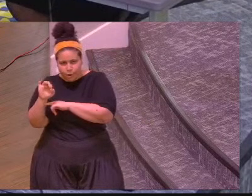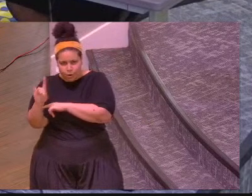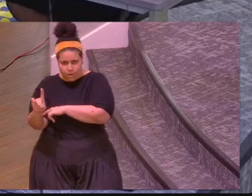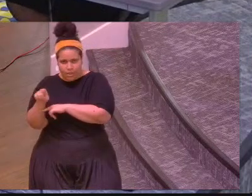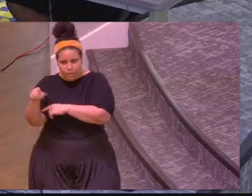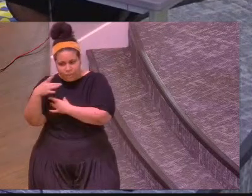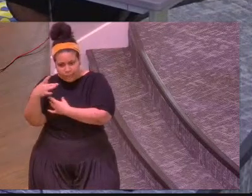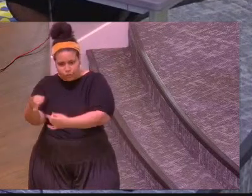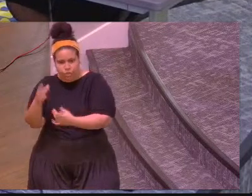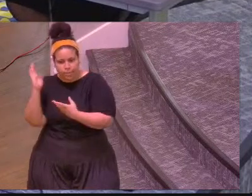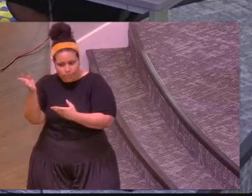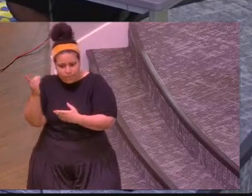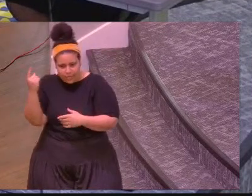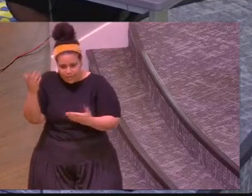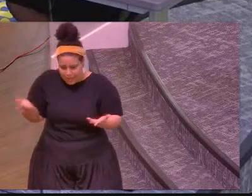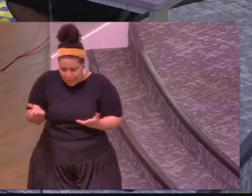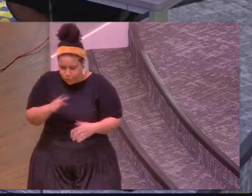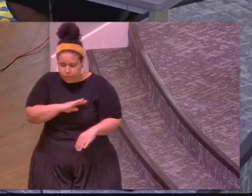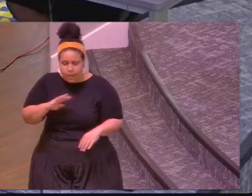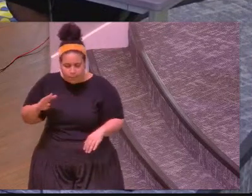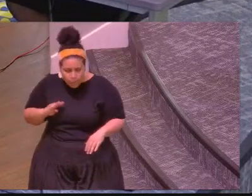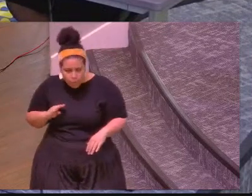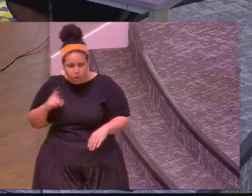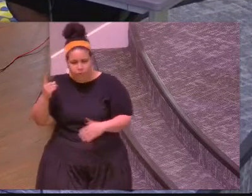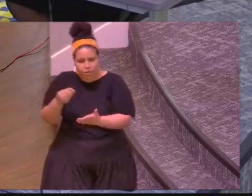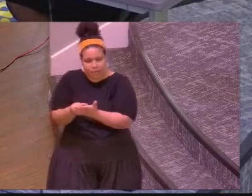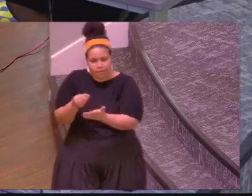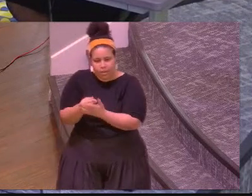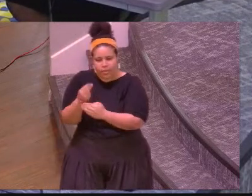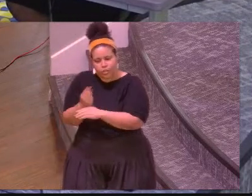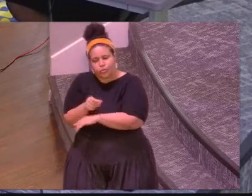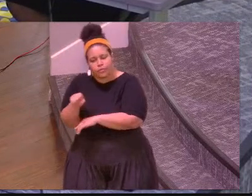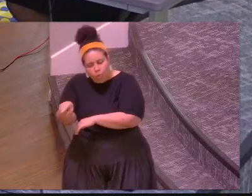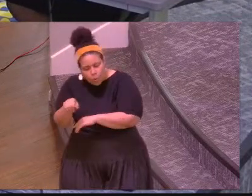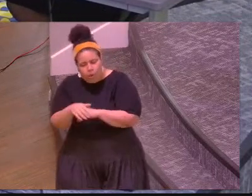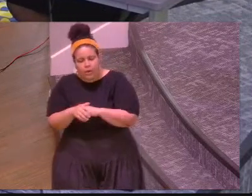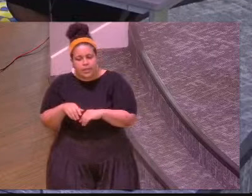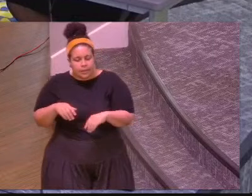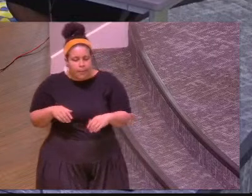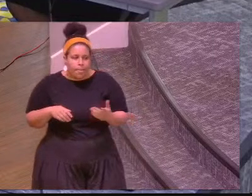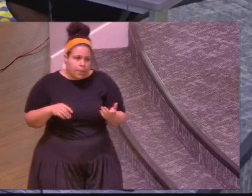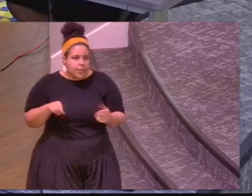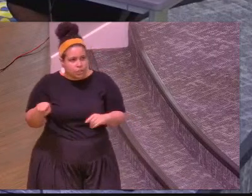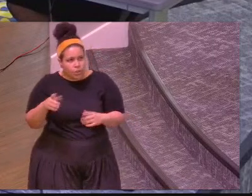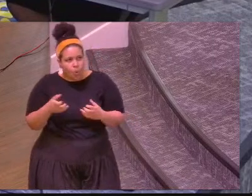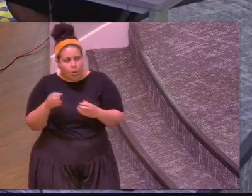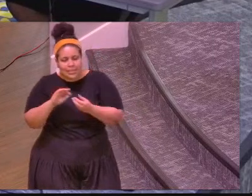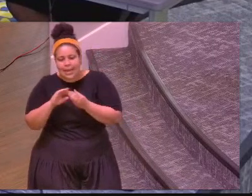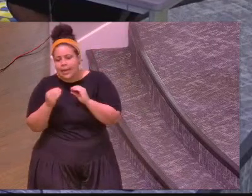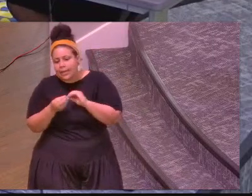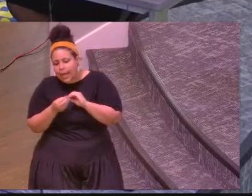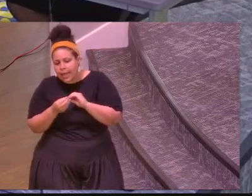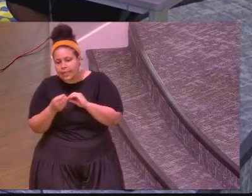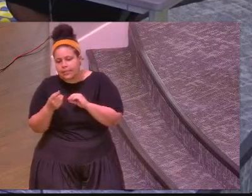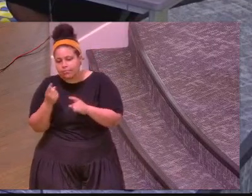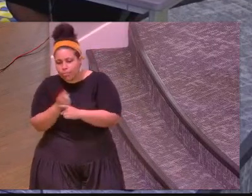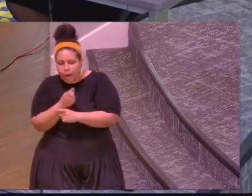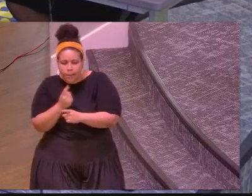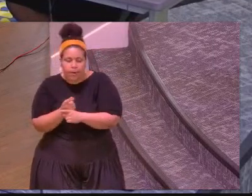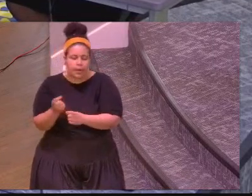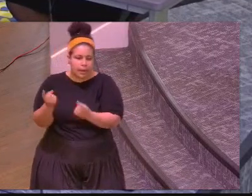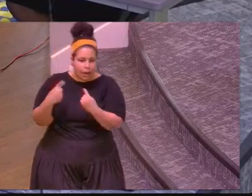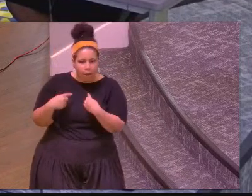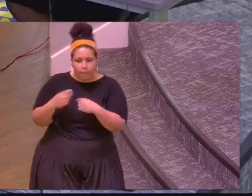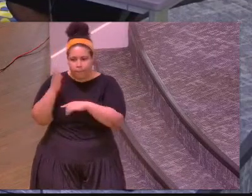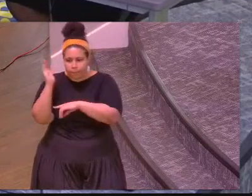to the board on kind of what the funding has been utilized for. She's just wanting dates that will be most appropriate for her to present, whether it will